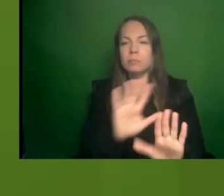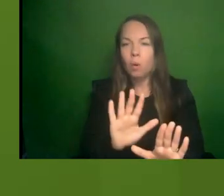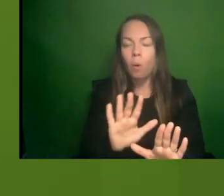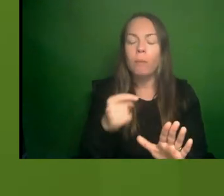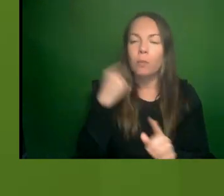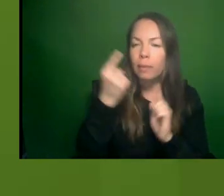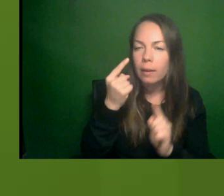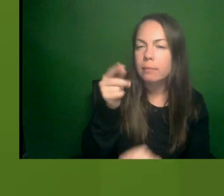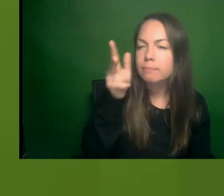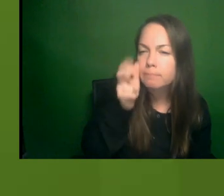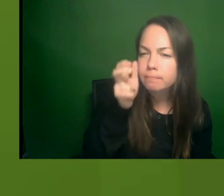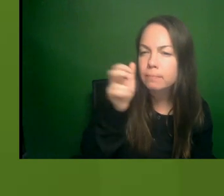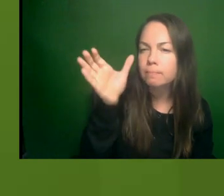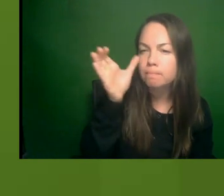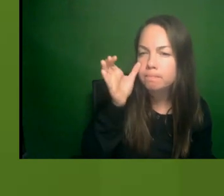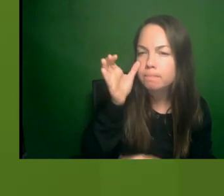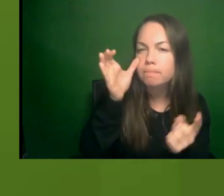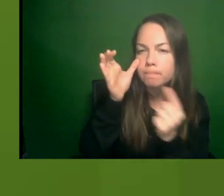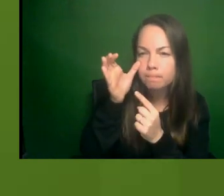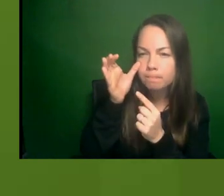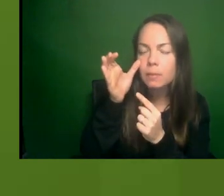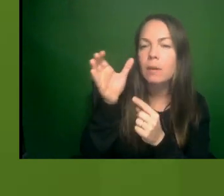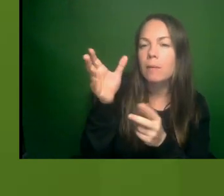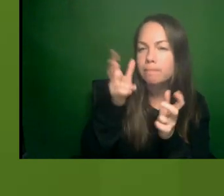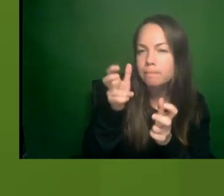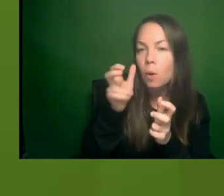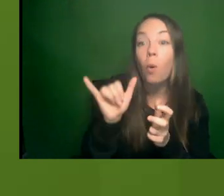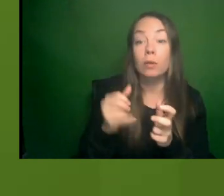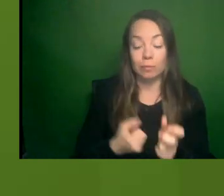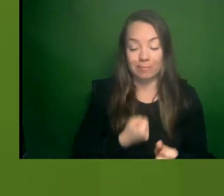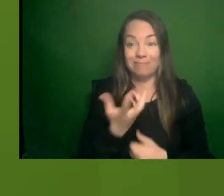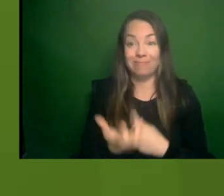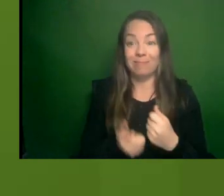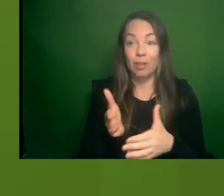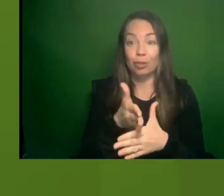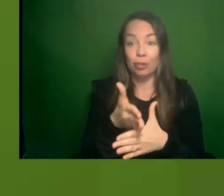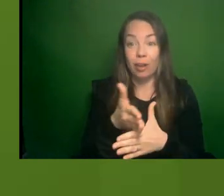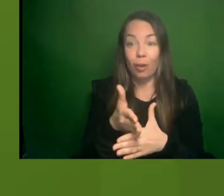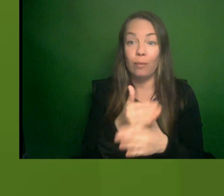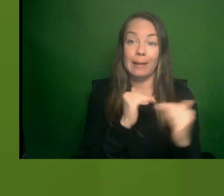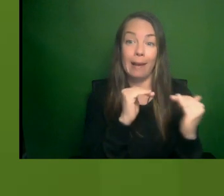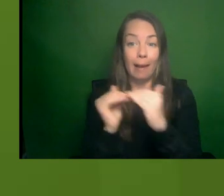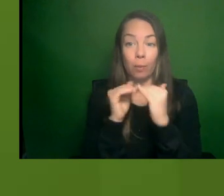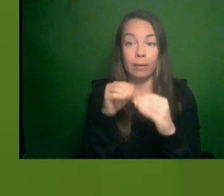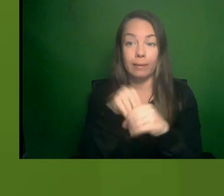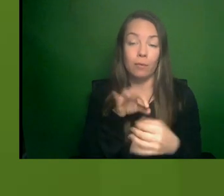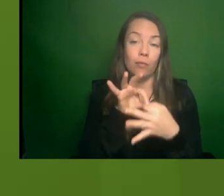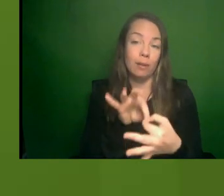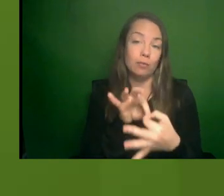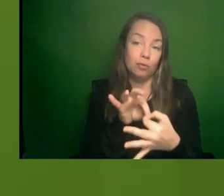be thinking about practicing the muscle of sharing and equity in relationships, to